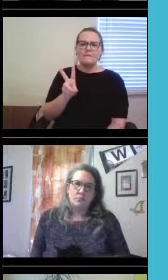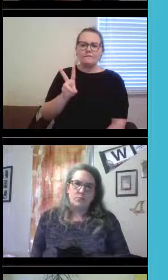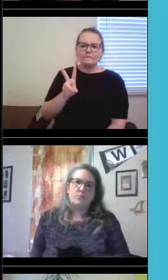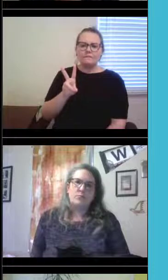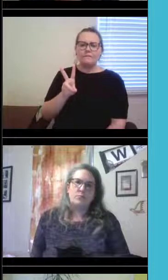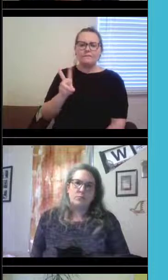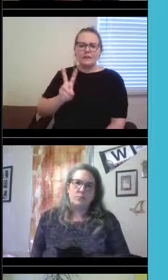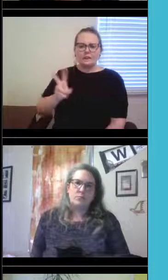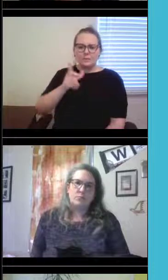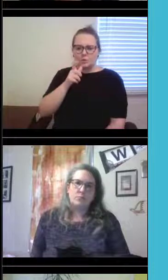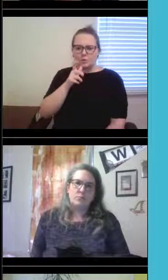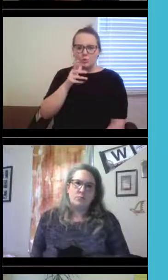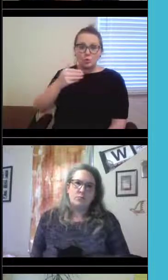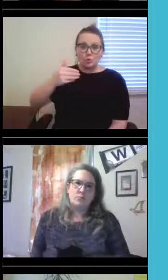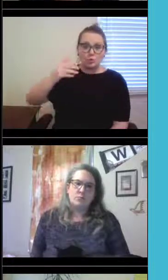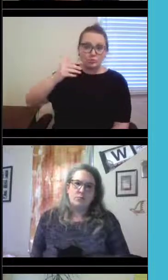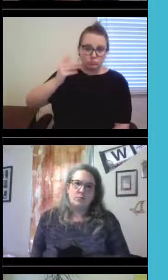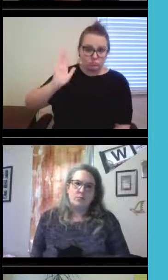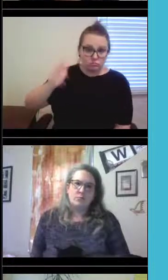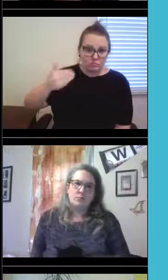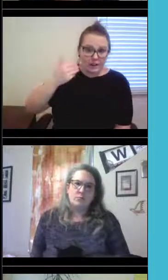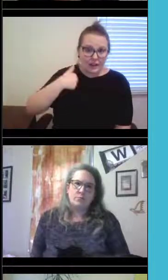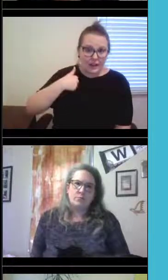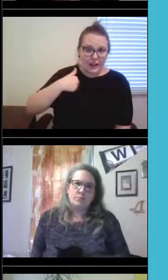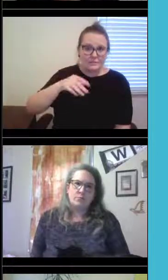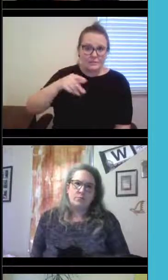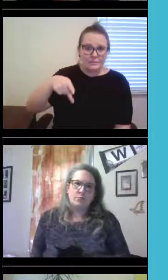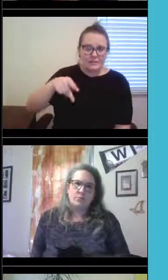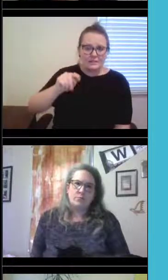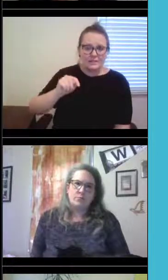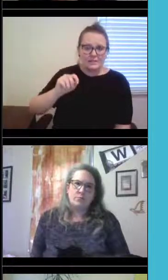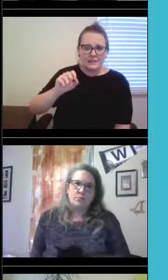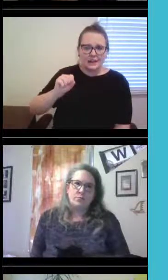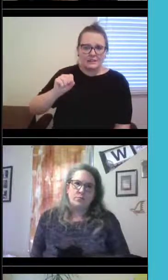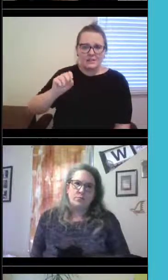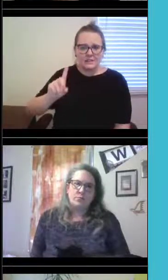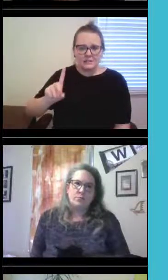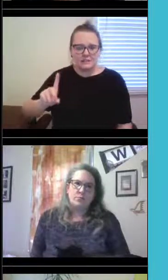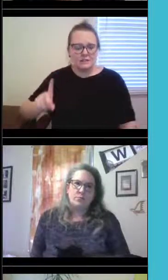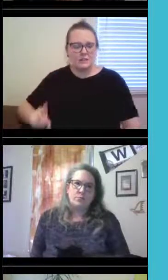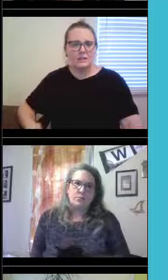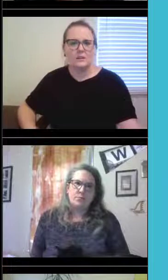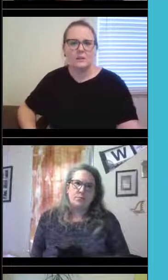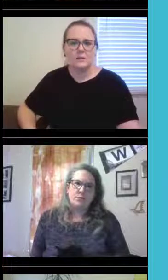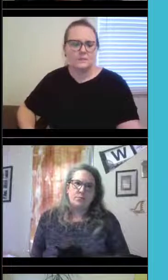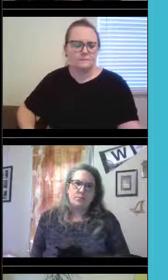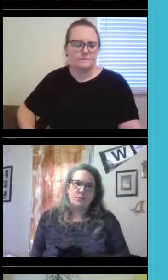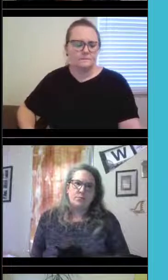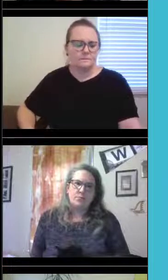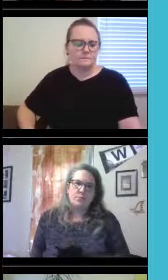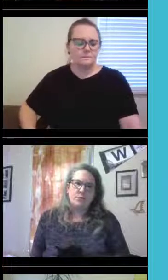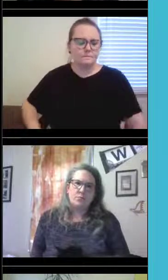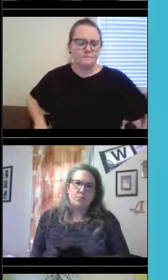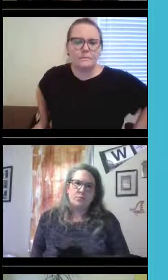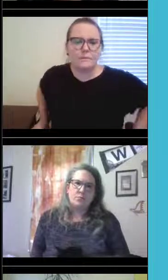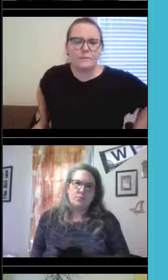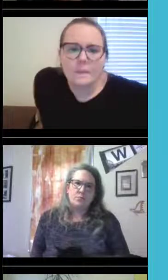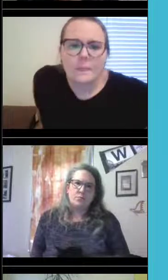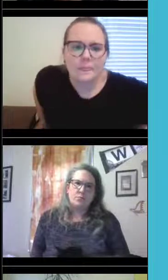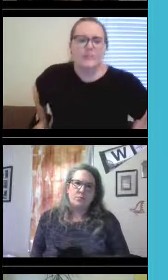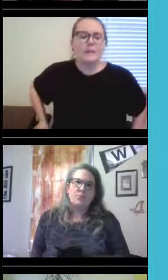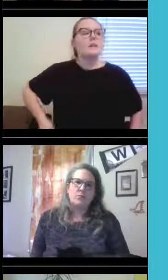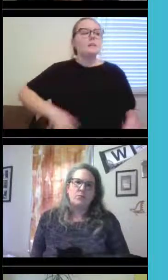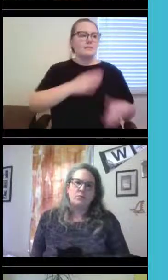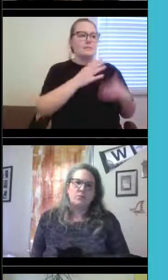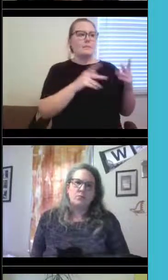have PTSD, or is it really nebulous? Yeah, you know, some research shows that within the immediate period